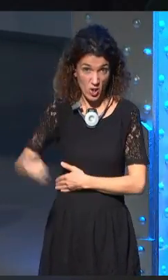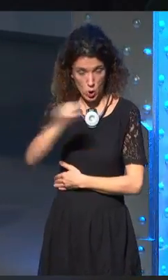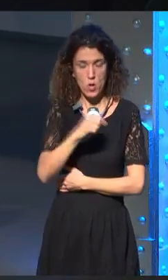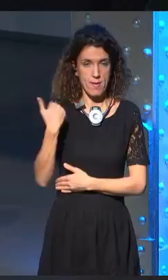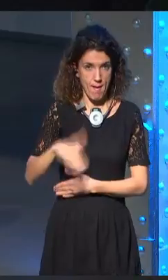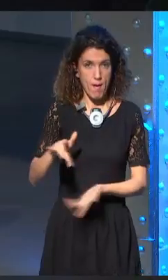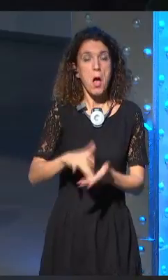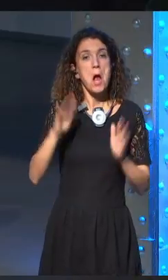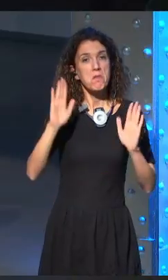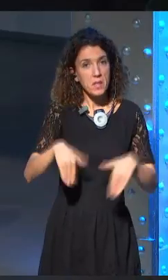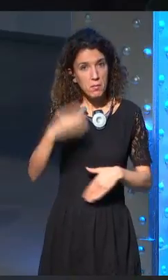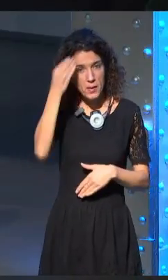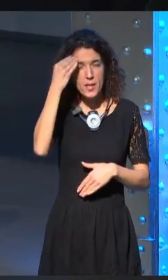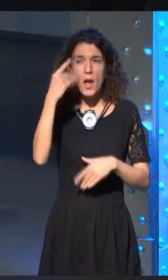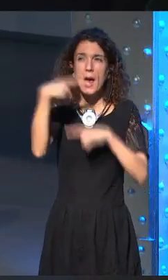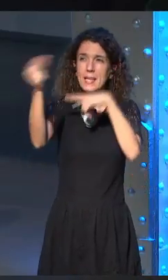are in the universe,